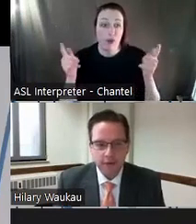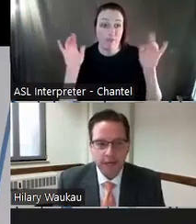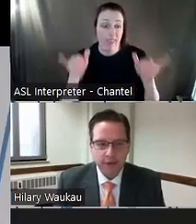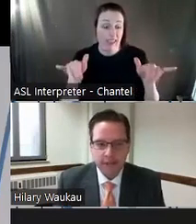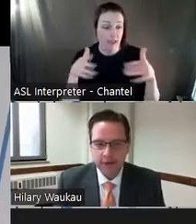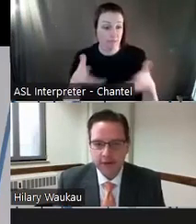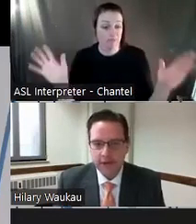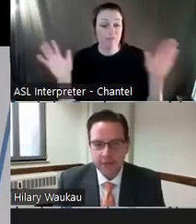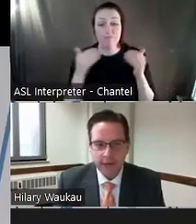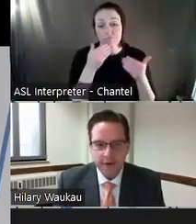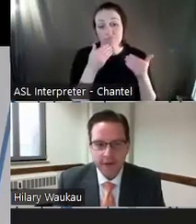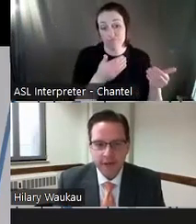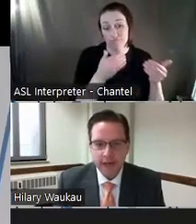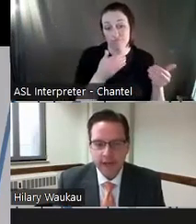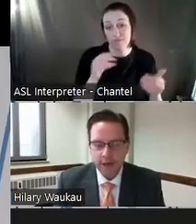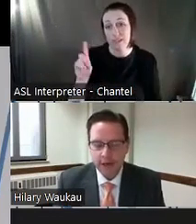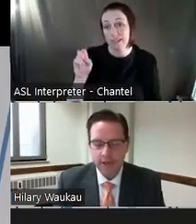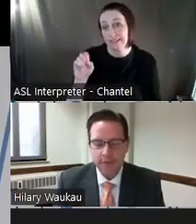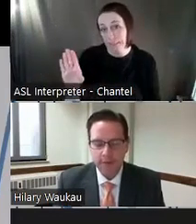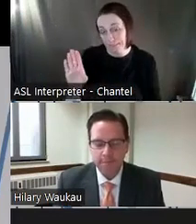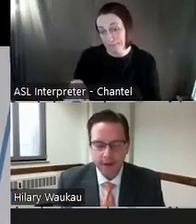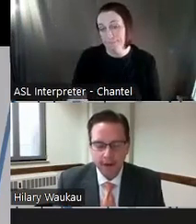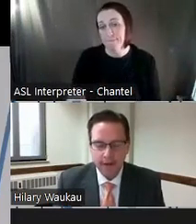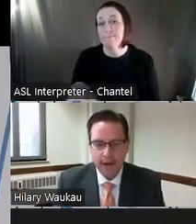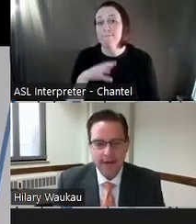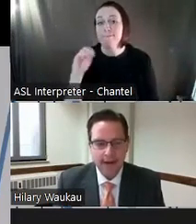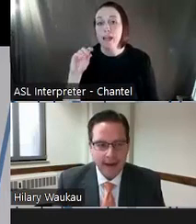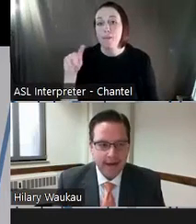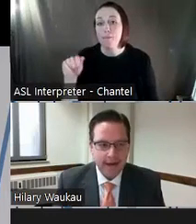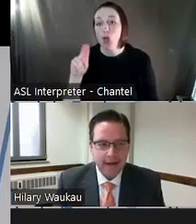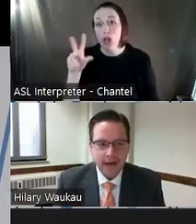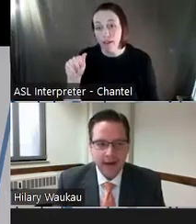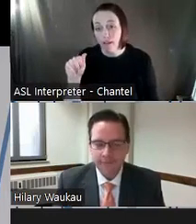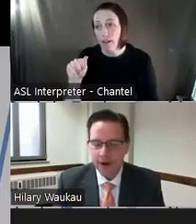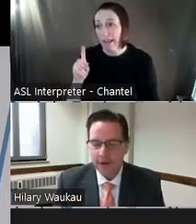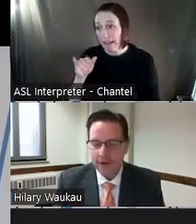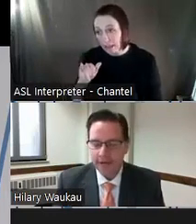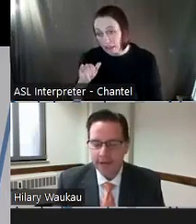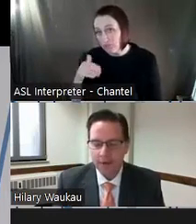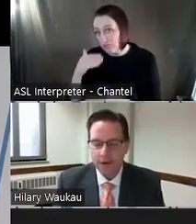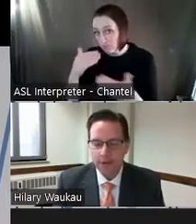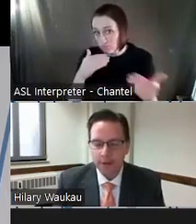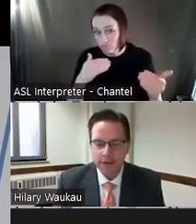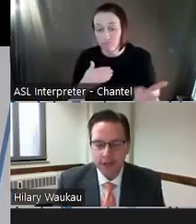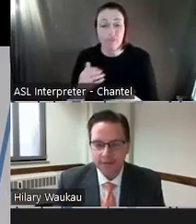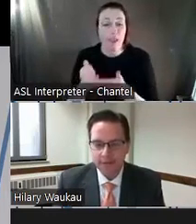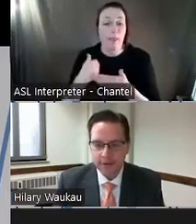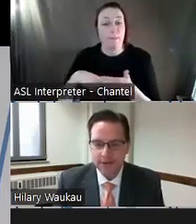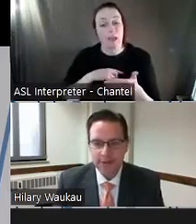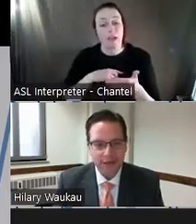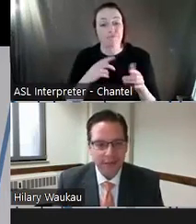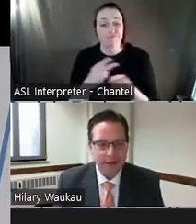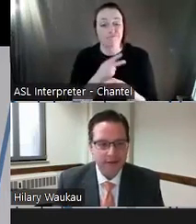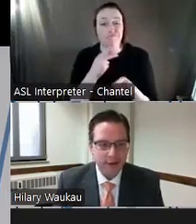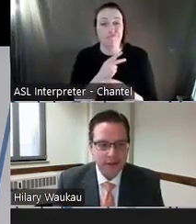to Deputy Secretary Deb Standridge, as well as to both Paula and Andy for helping us walk through parts of the governor's budget,